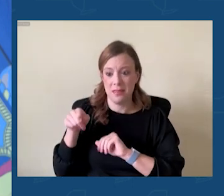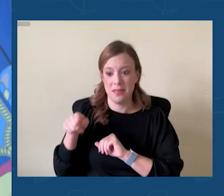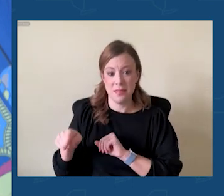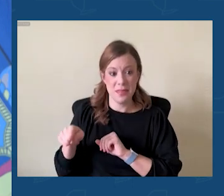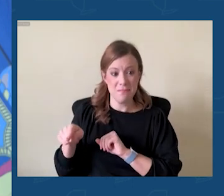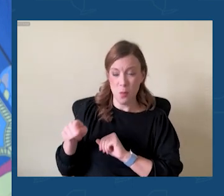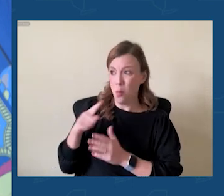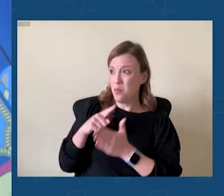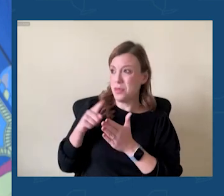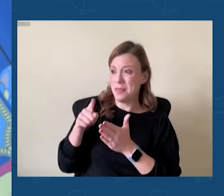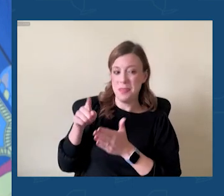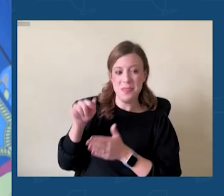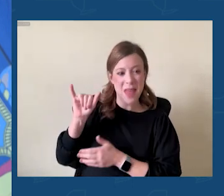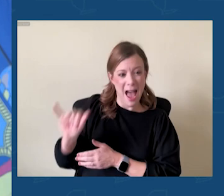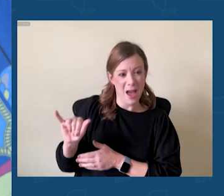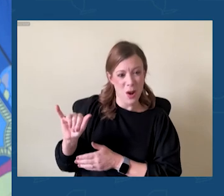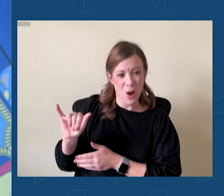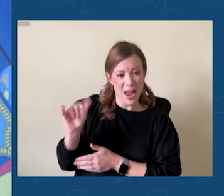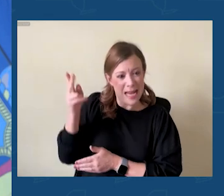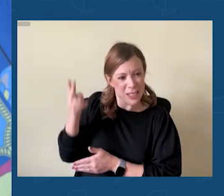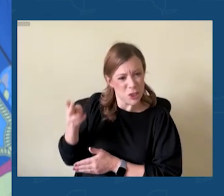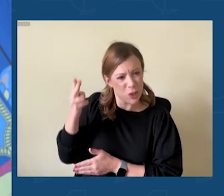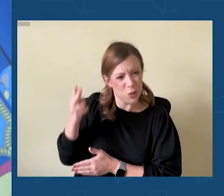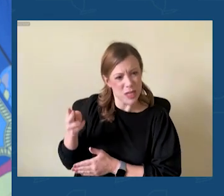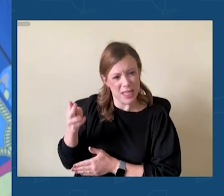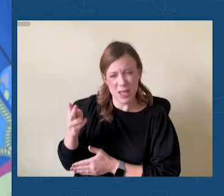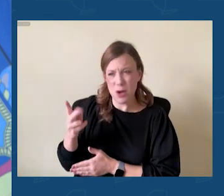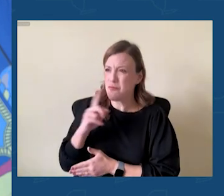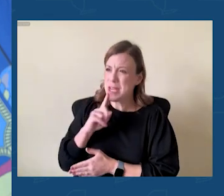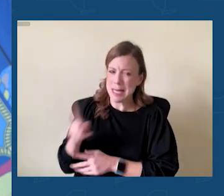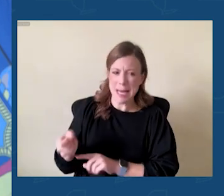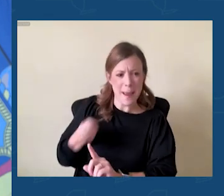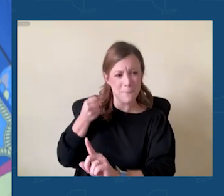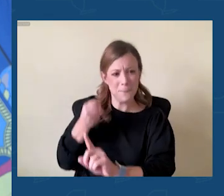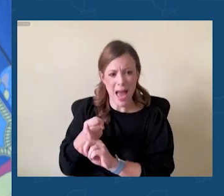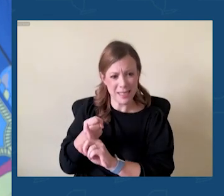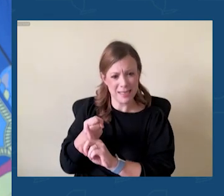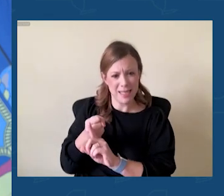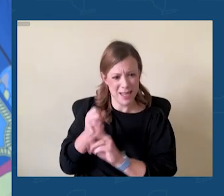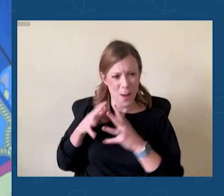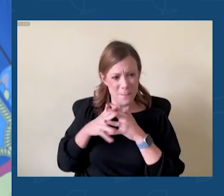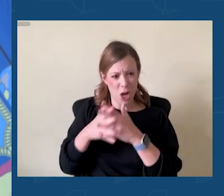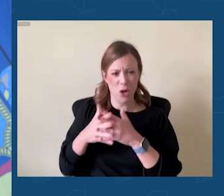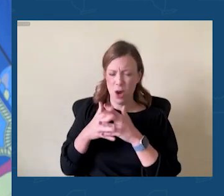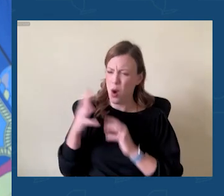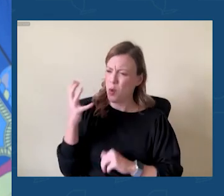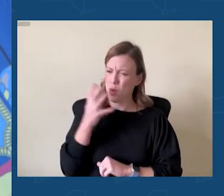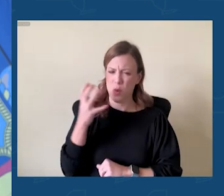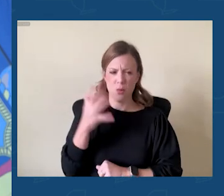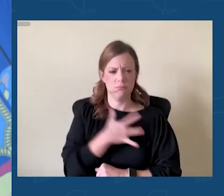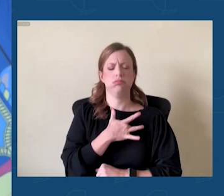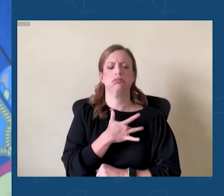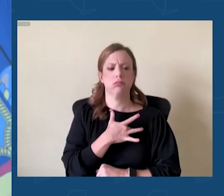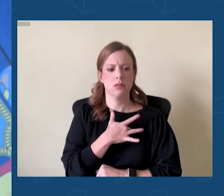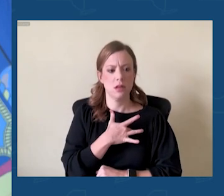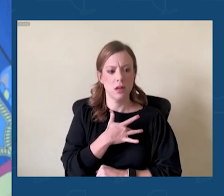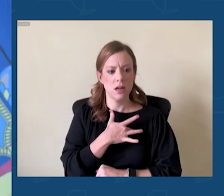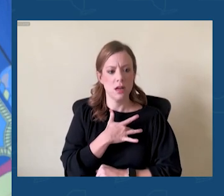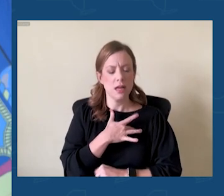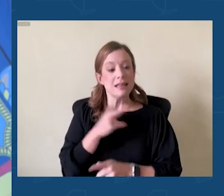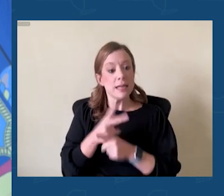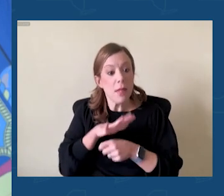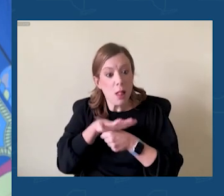nation, is just something really, really special. And I know you know that. But it's also about keeping the locals here